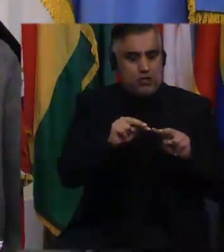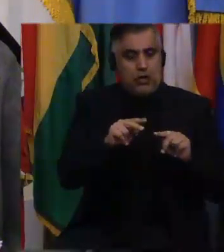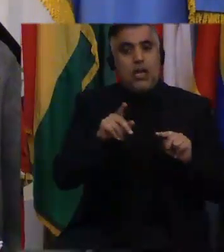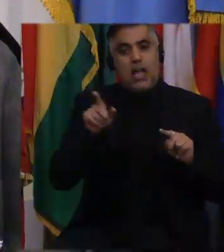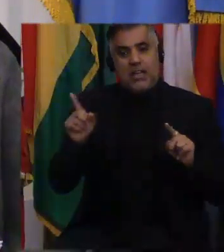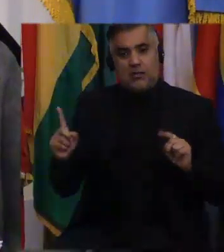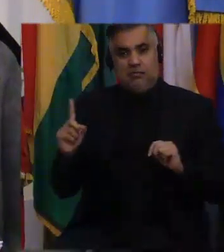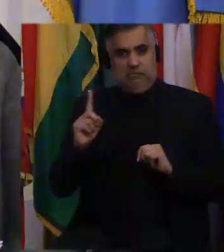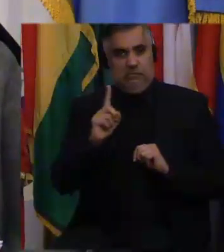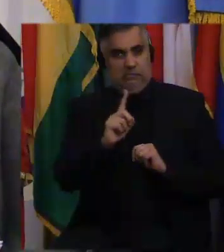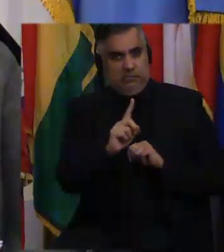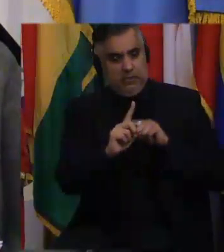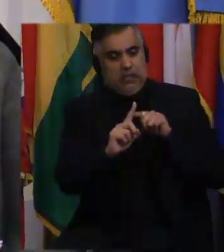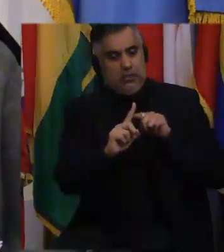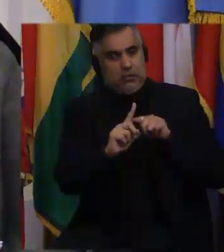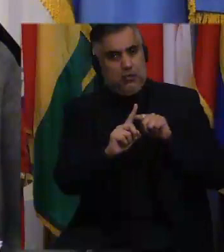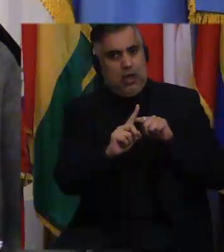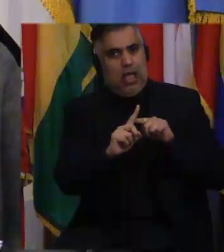further